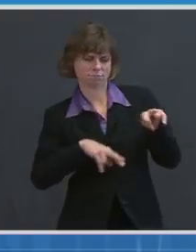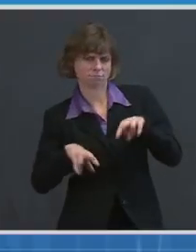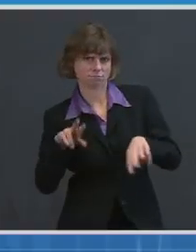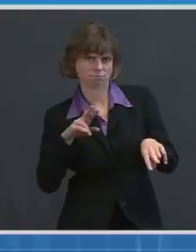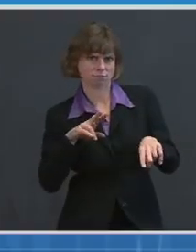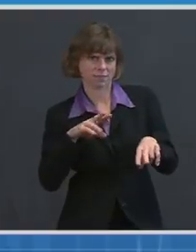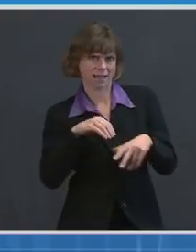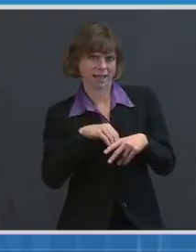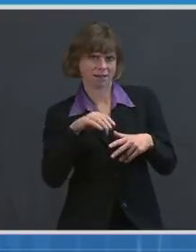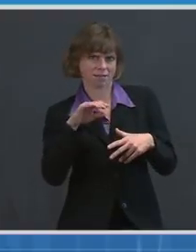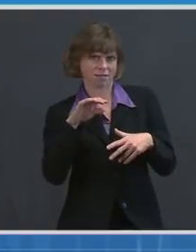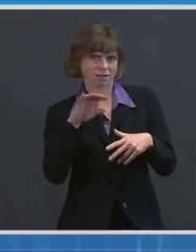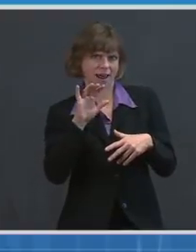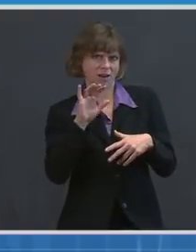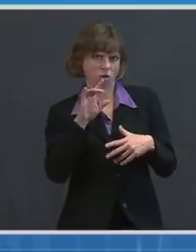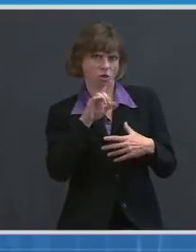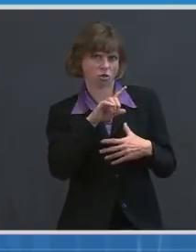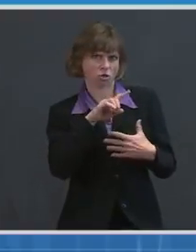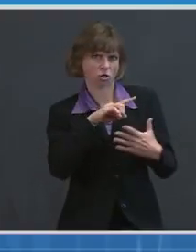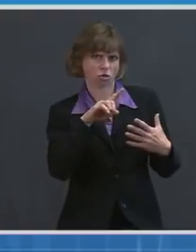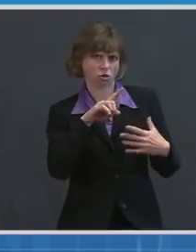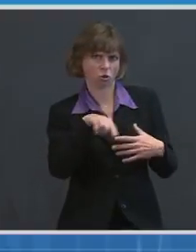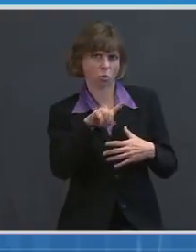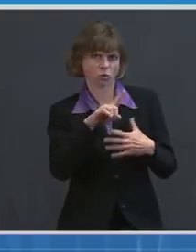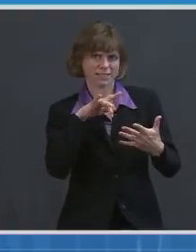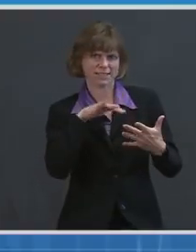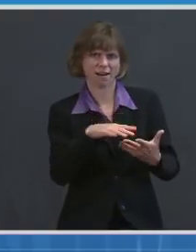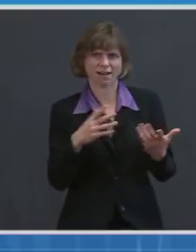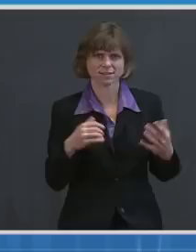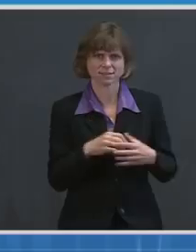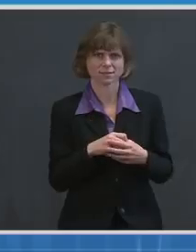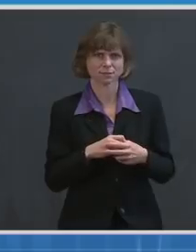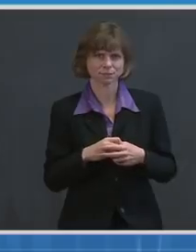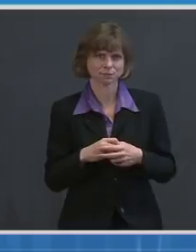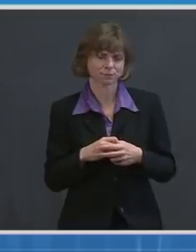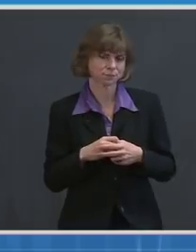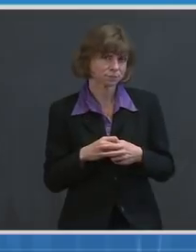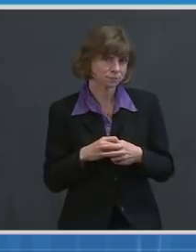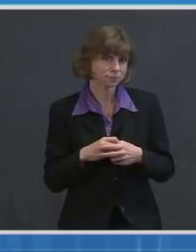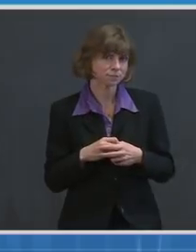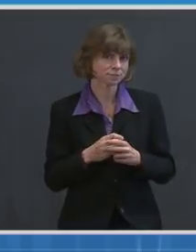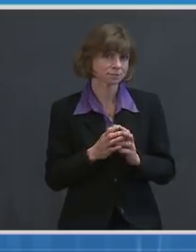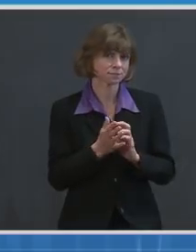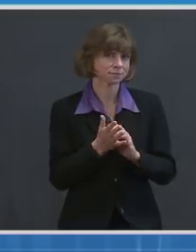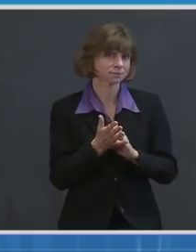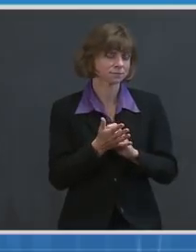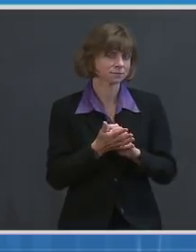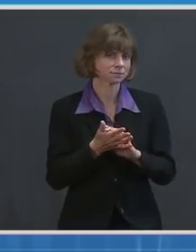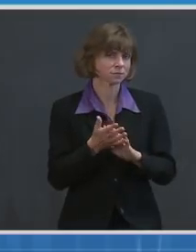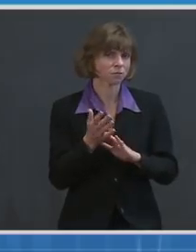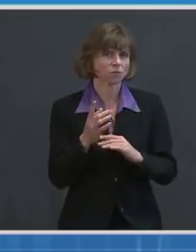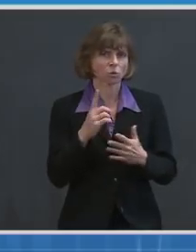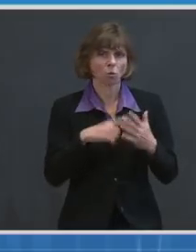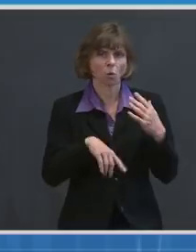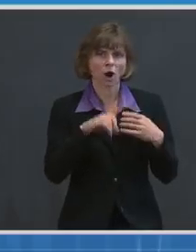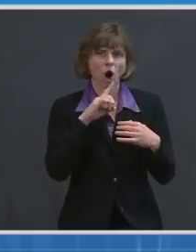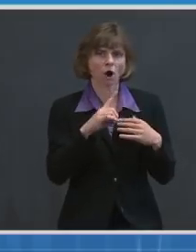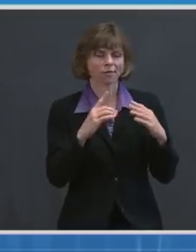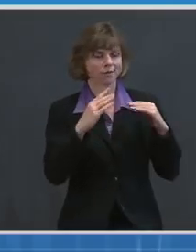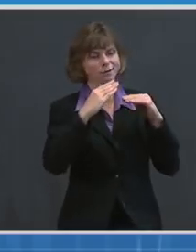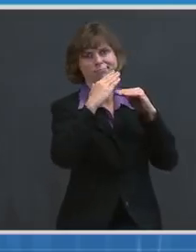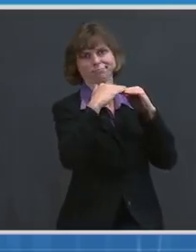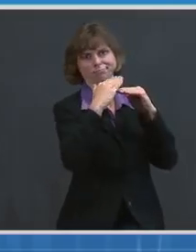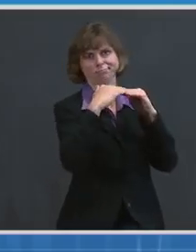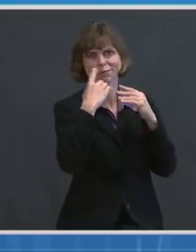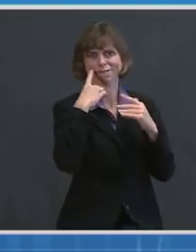those studies, and what thresholds you will set for success, or to determine whether